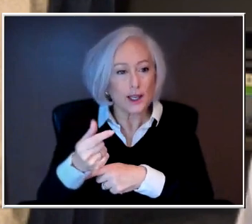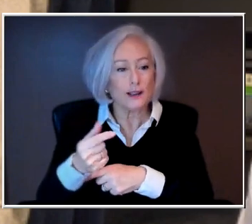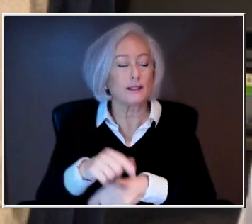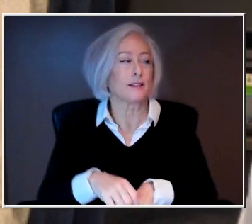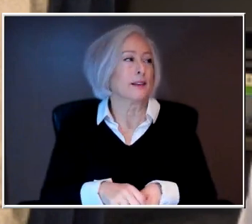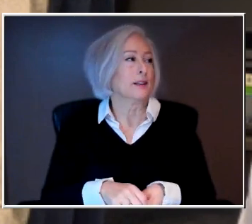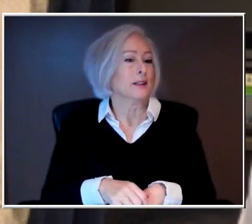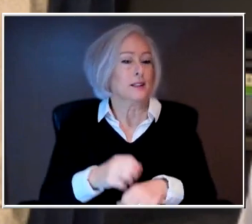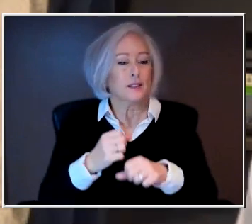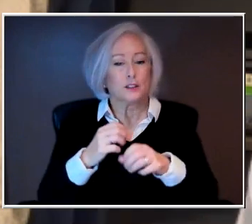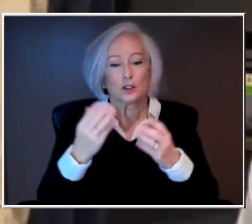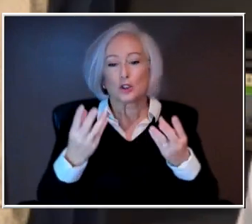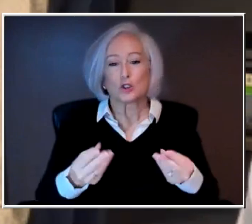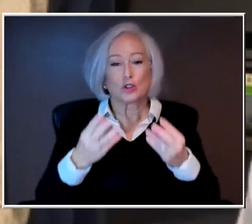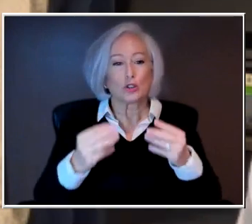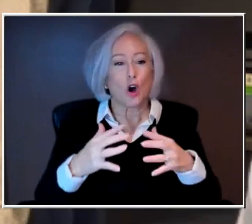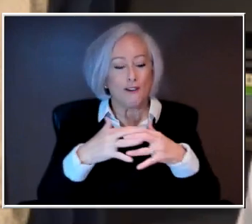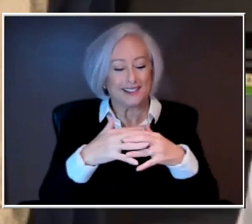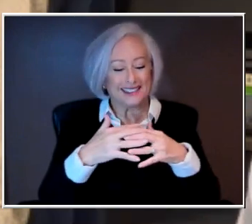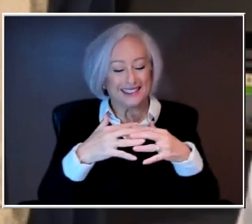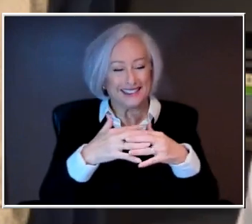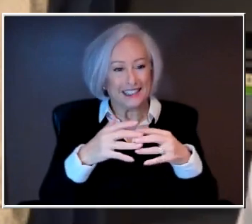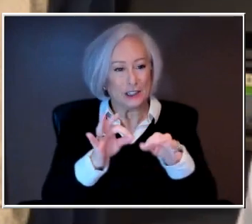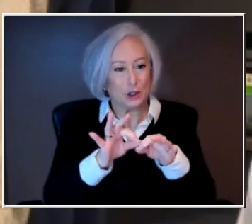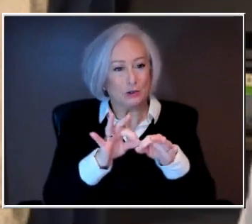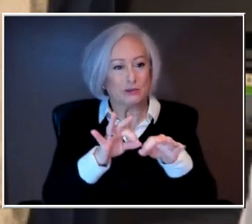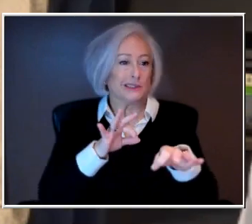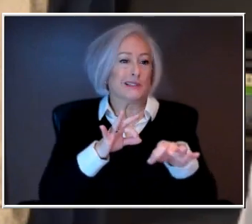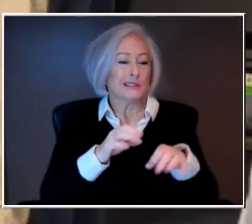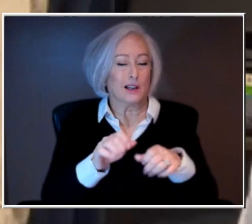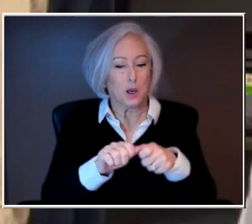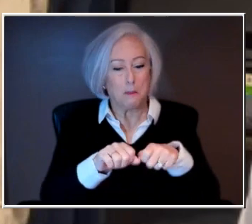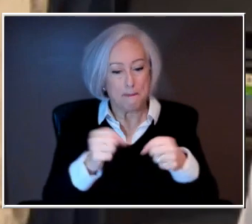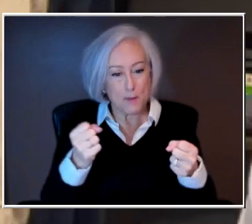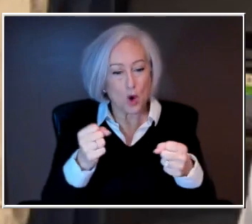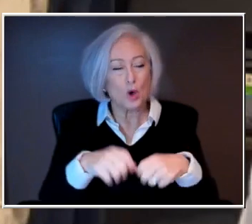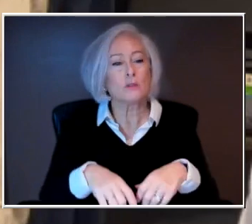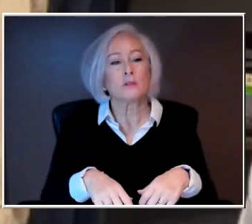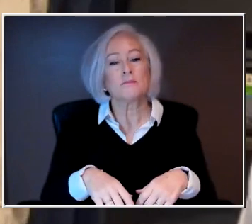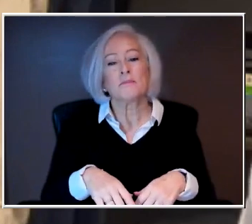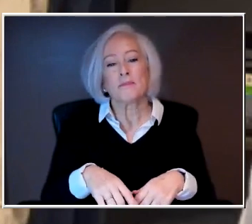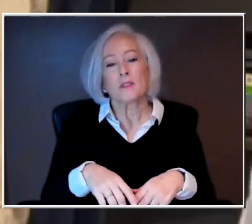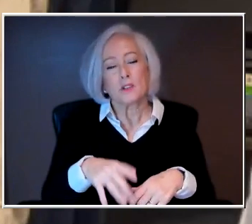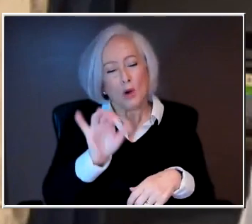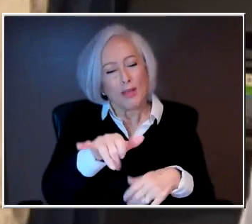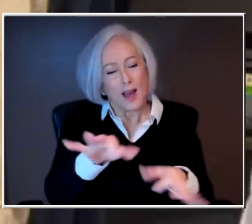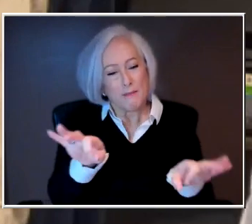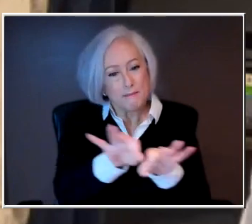strains. So that's the biggest key. But again, for the most part, the